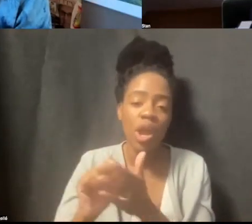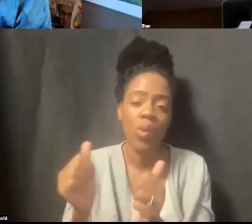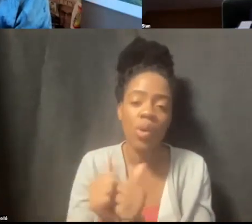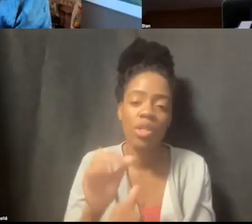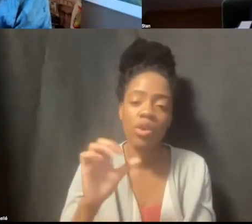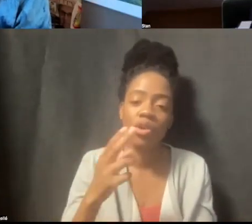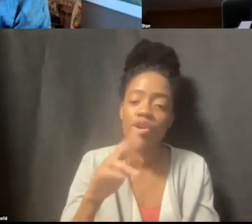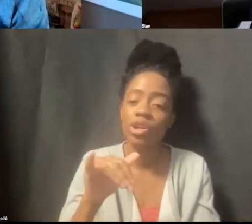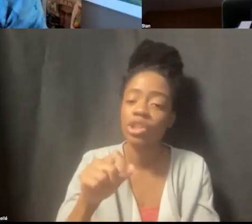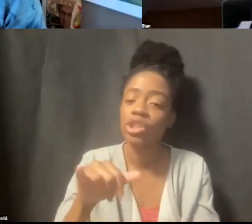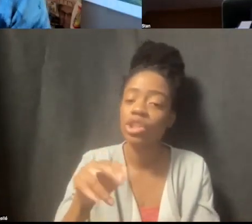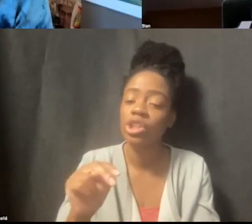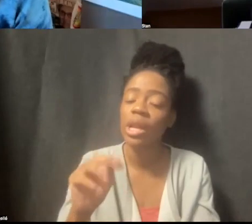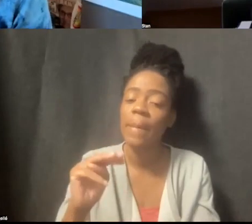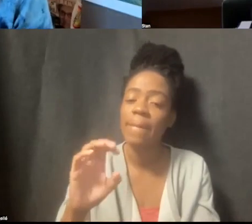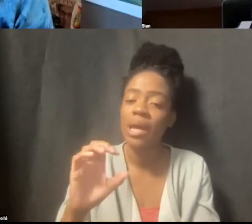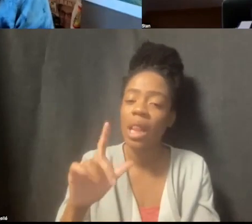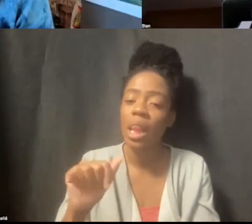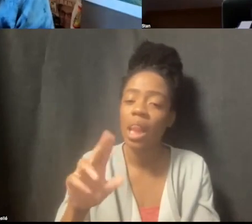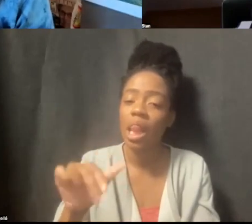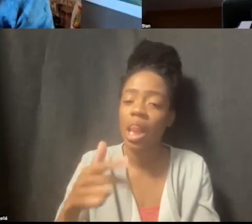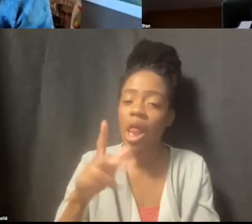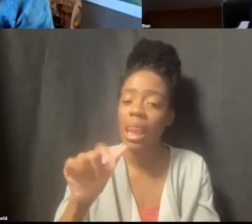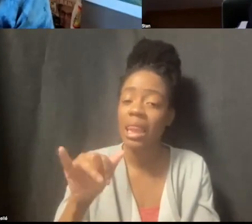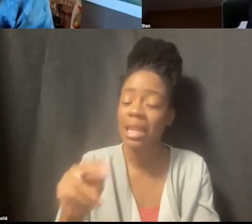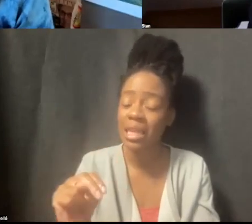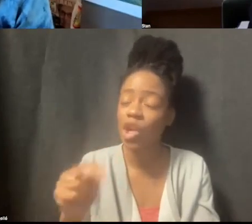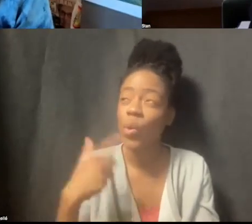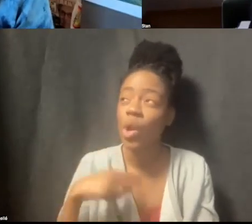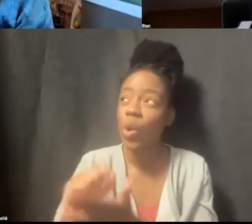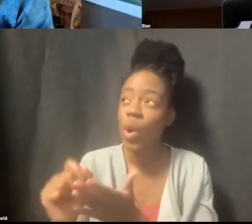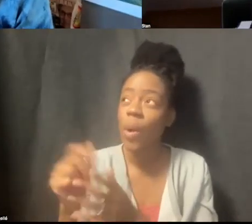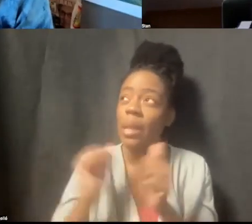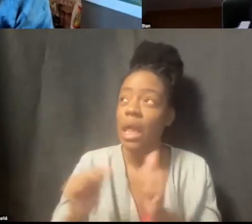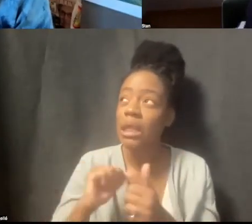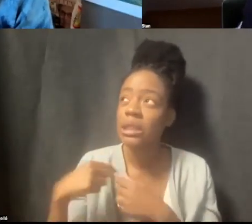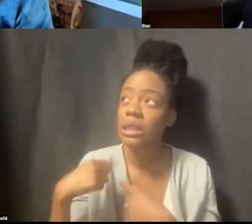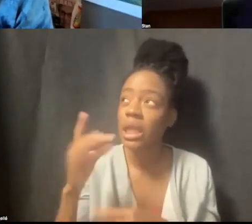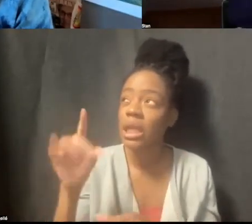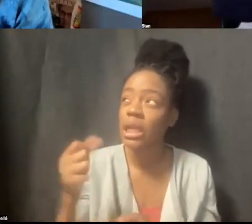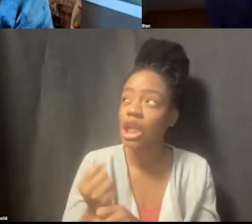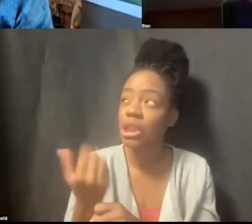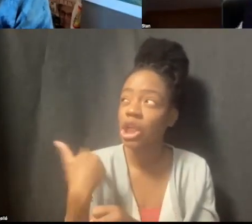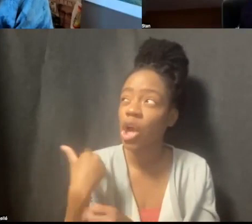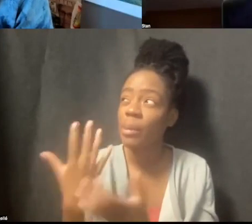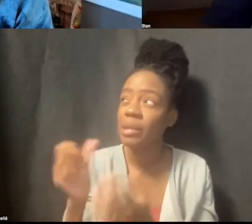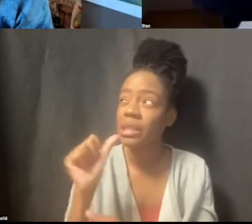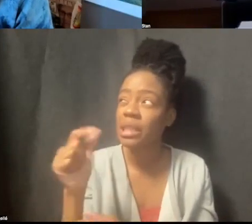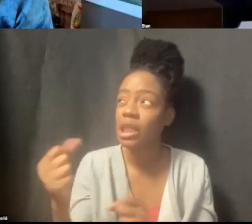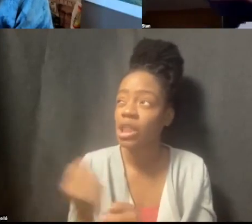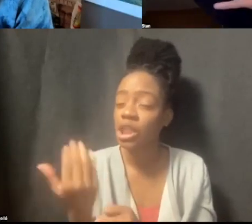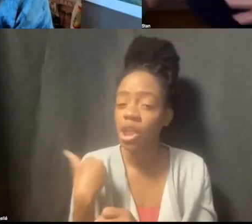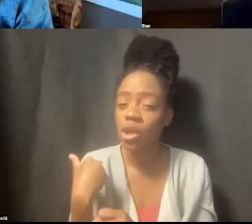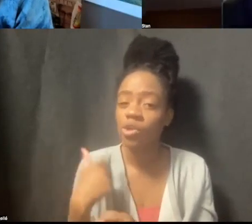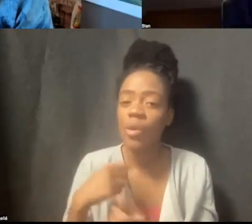together about 8 years ago, maybe 10. Right. So I was writing with Jim 5 days a week, and then